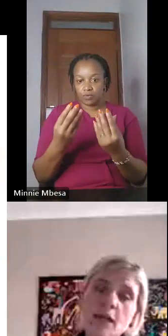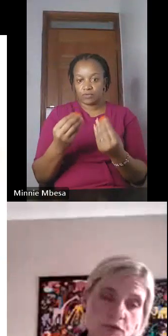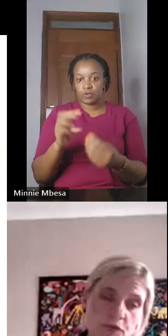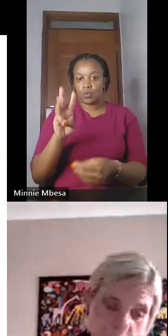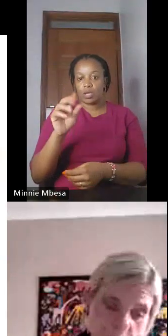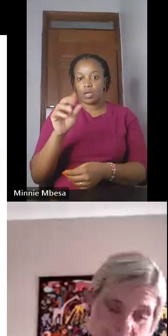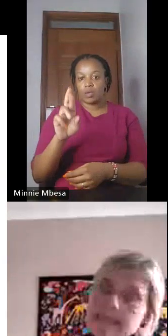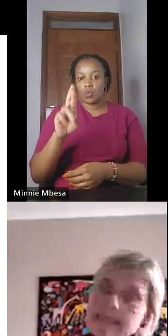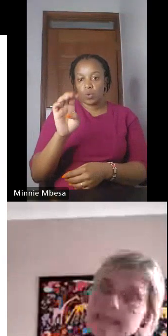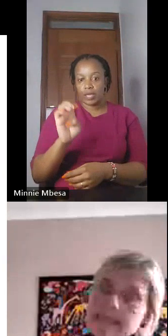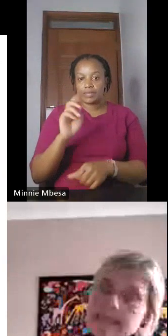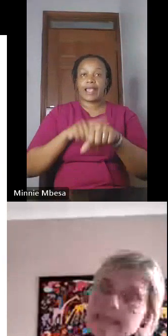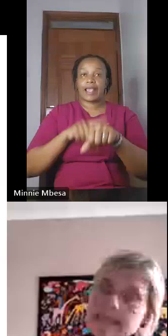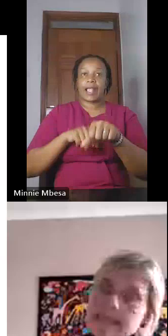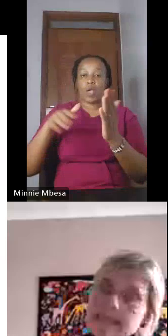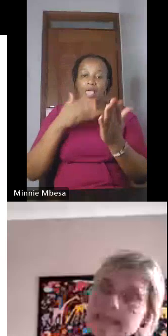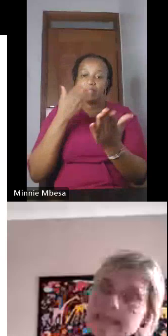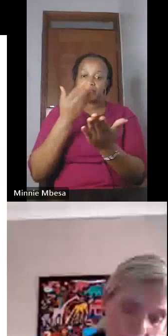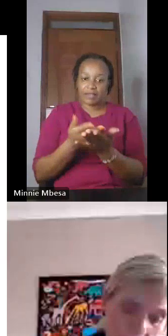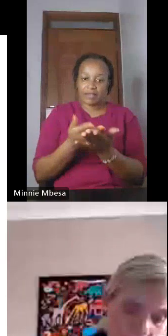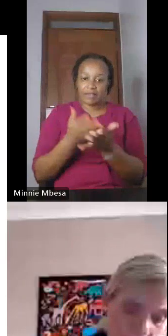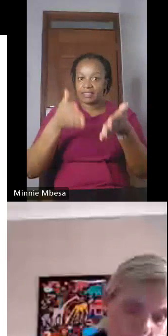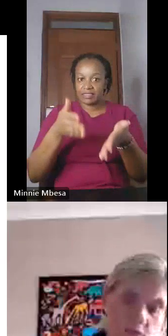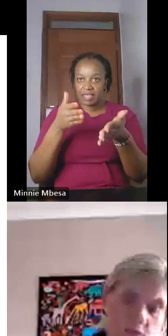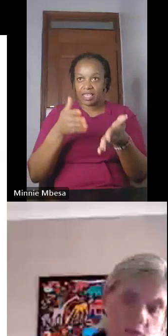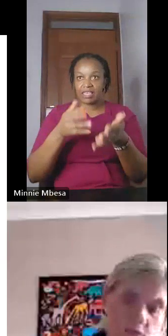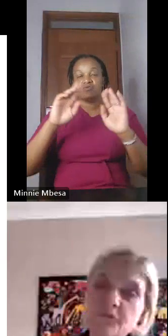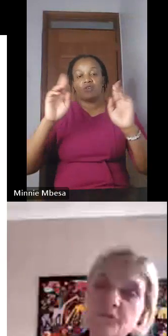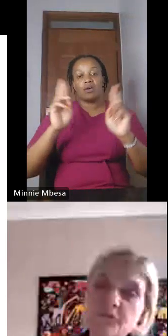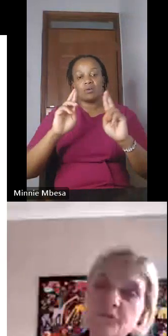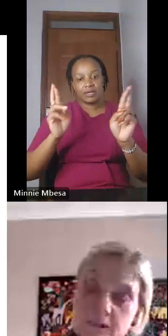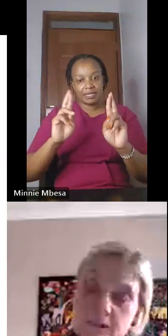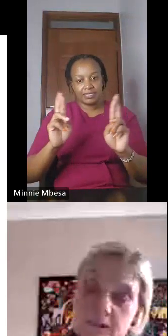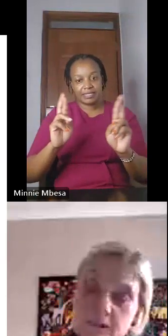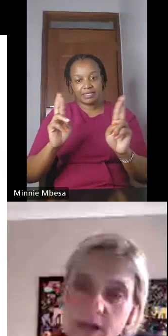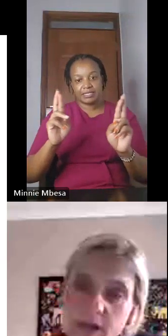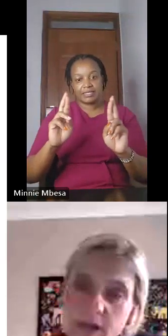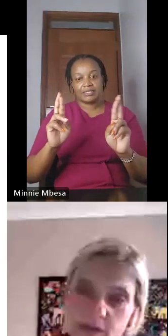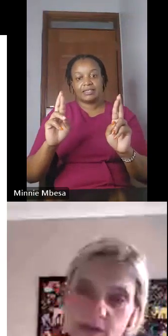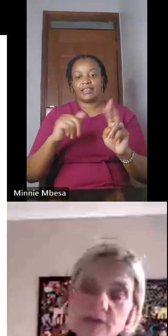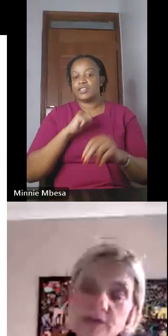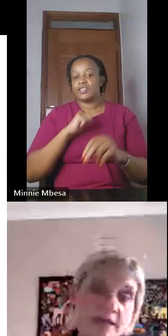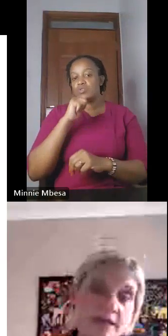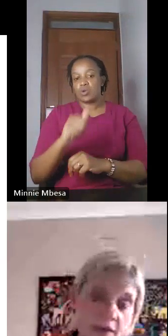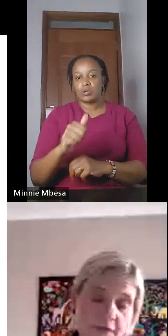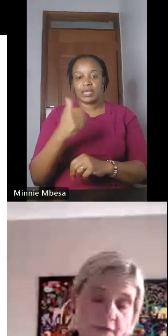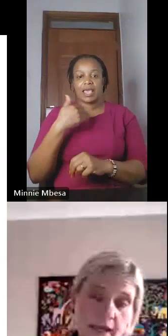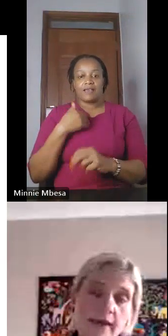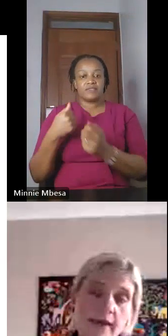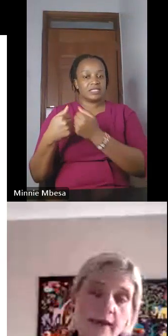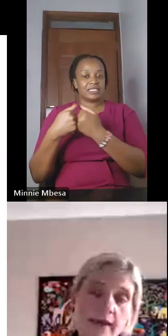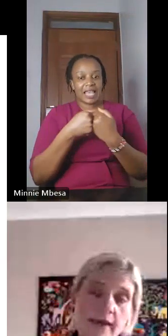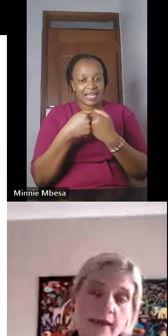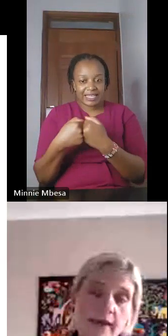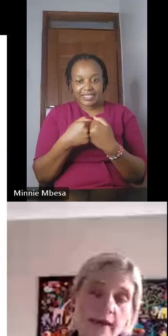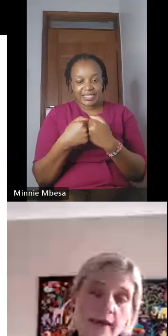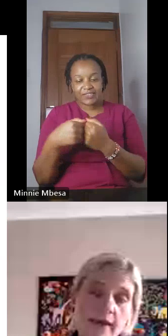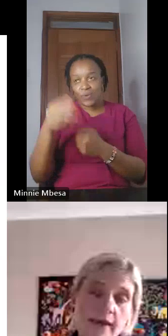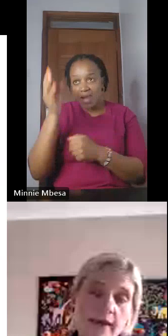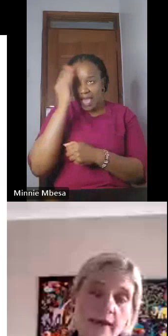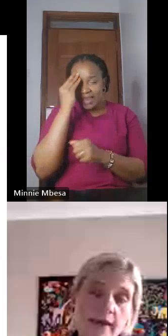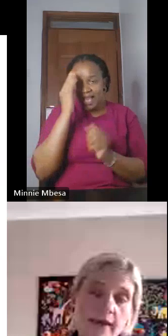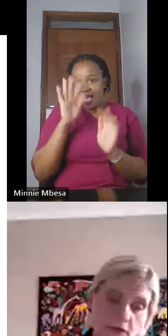Australia, you are ready, and that you don't first need to learn how to use the software,